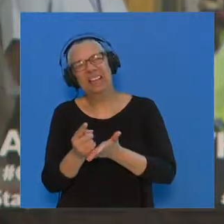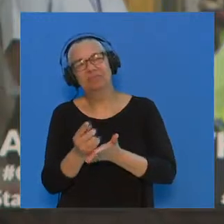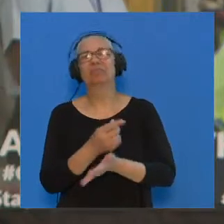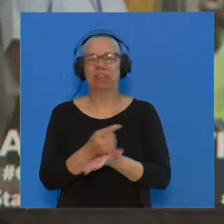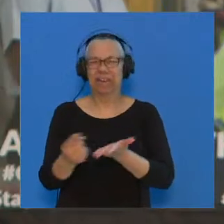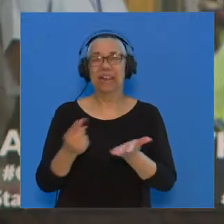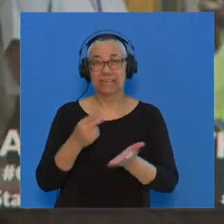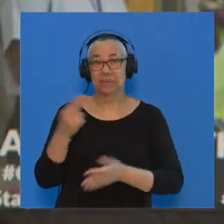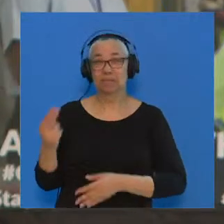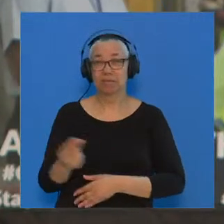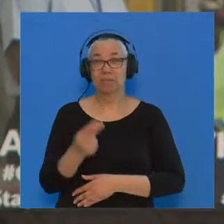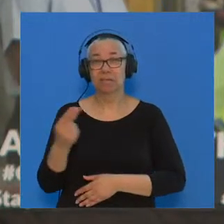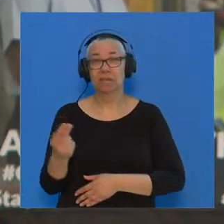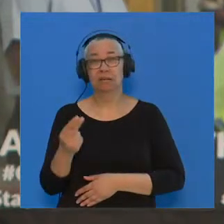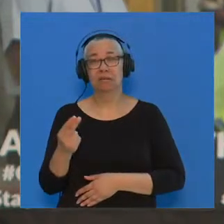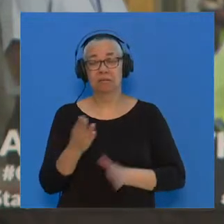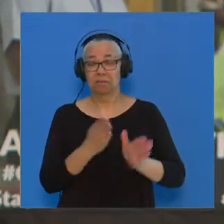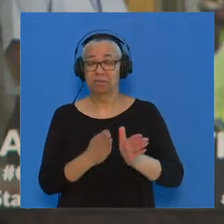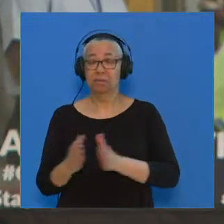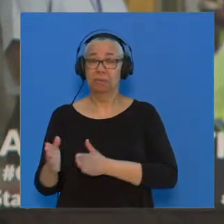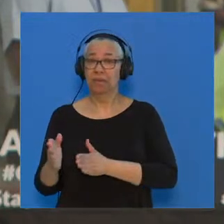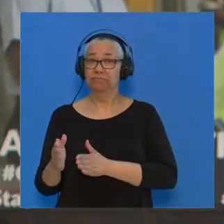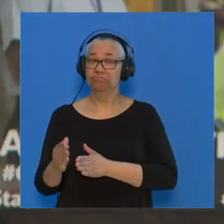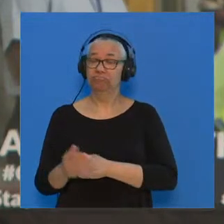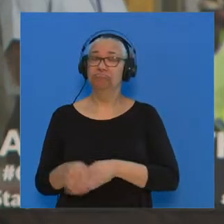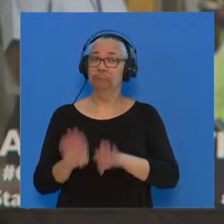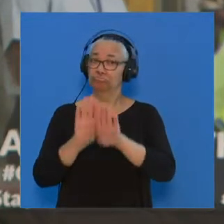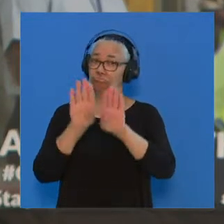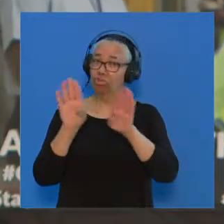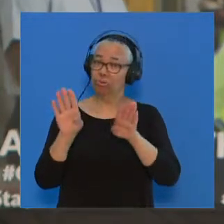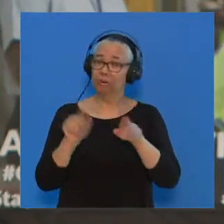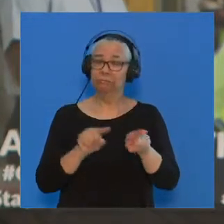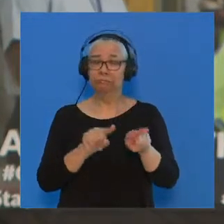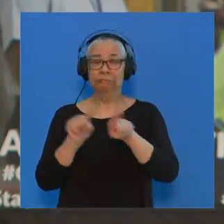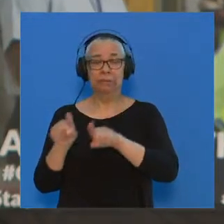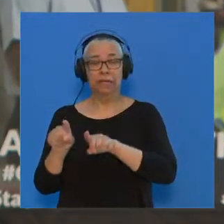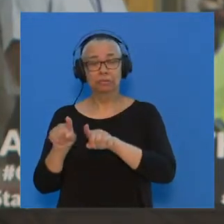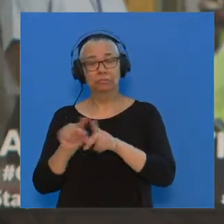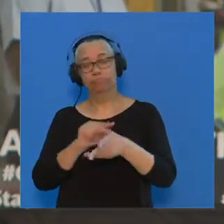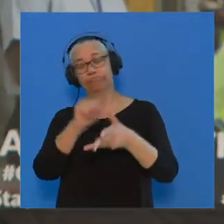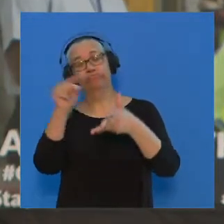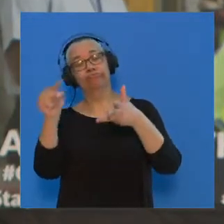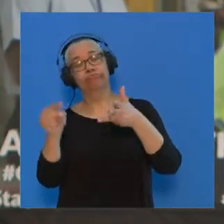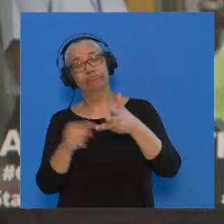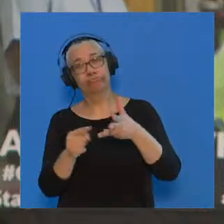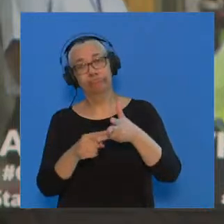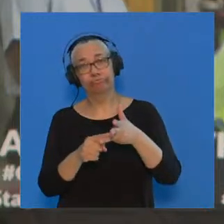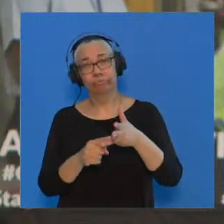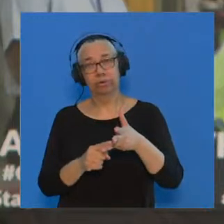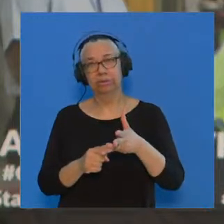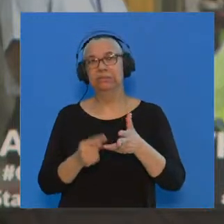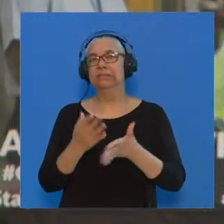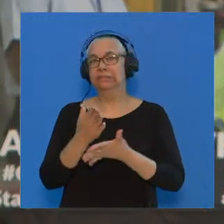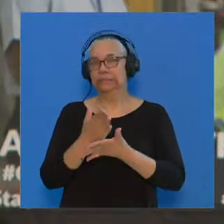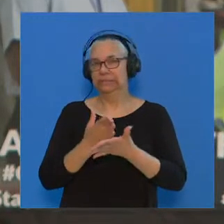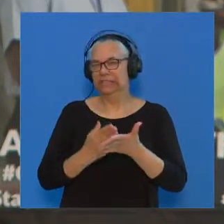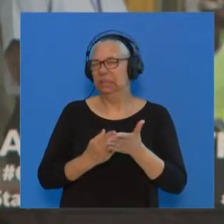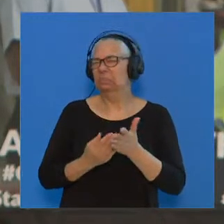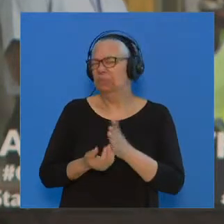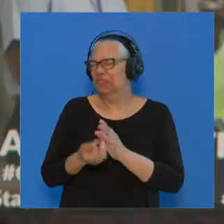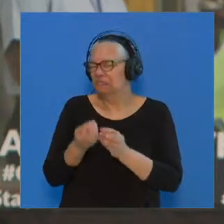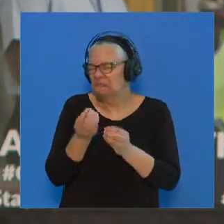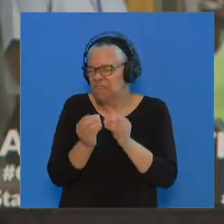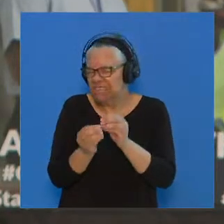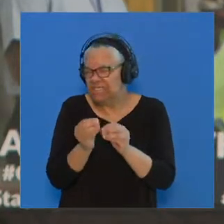Thursday, laid out our plan for reopening as we approach phase 4. There is still some fine-tuning of the particular guidance which is taking